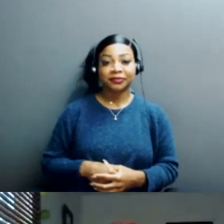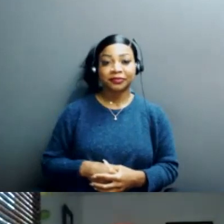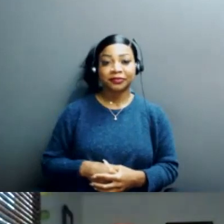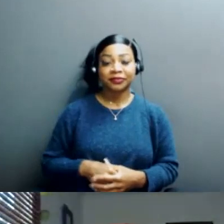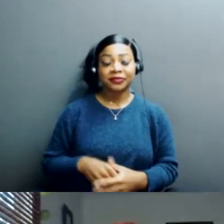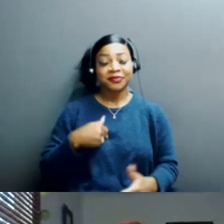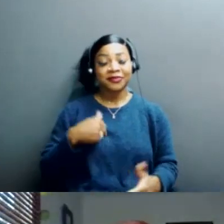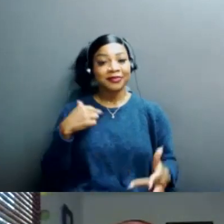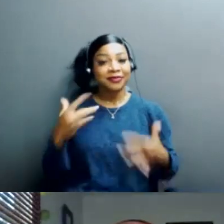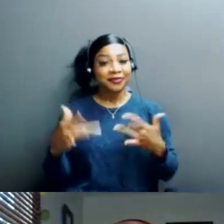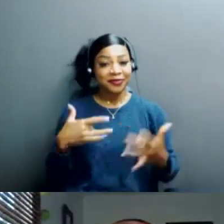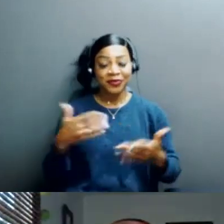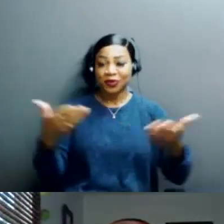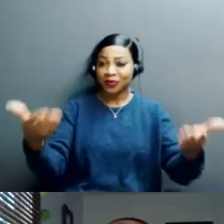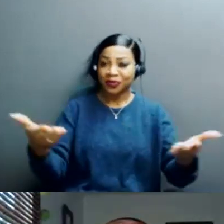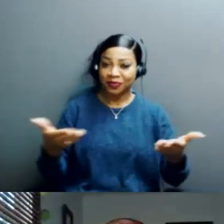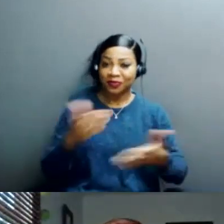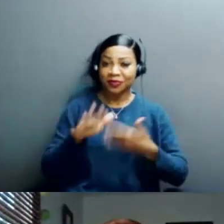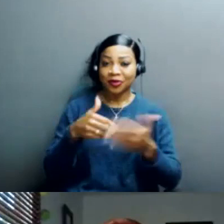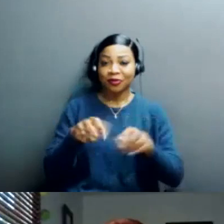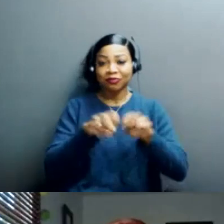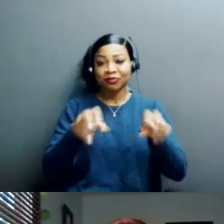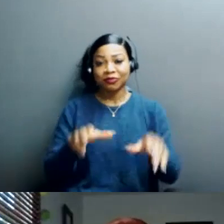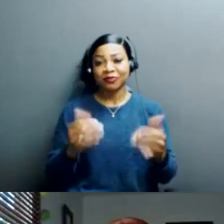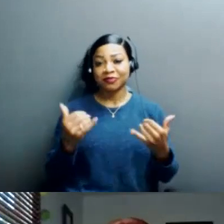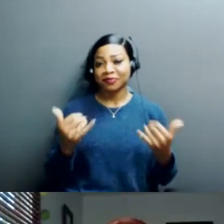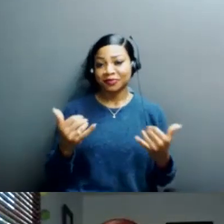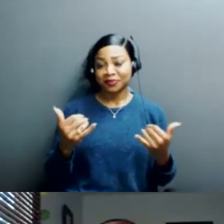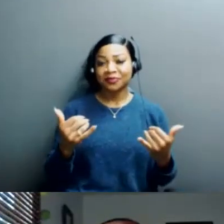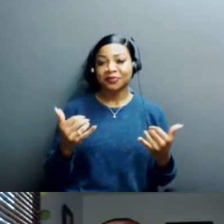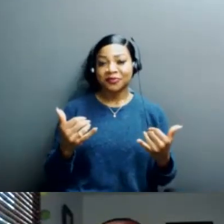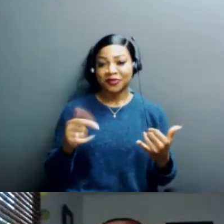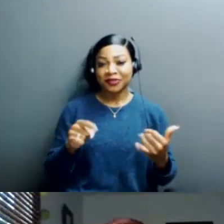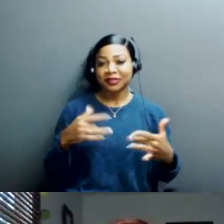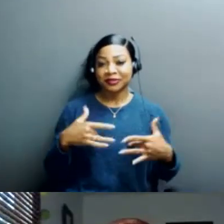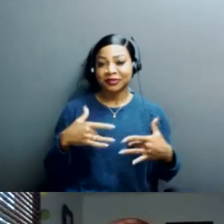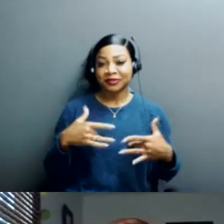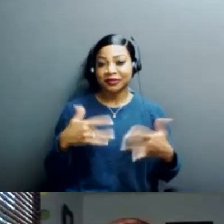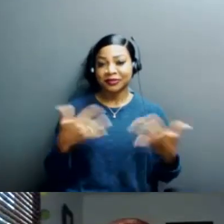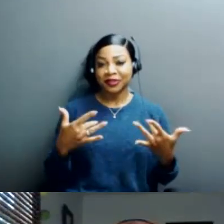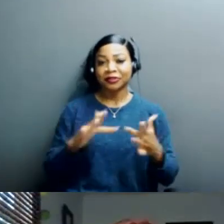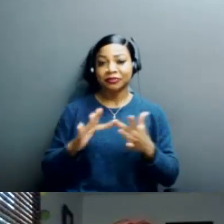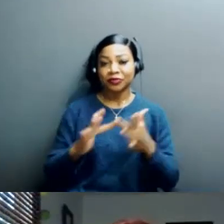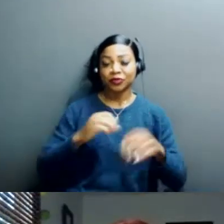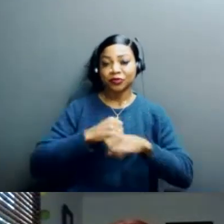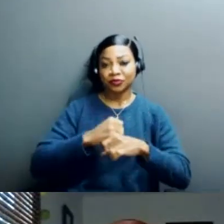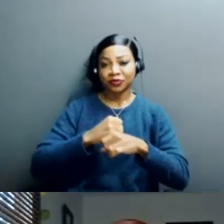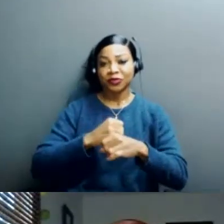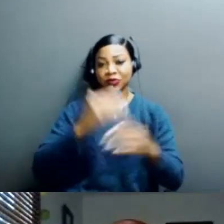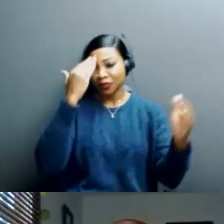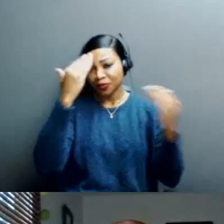thrilled to welcome of our panelists today for um this event for cyber security awareness month